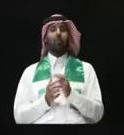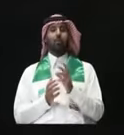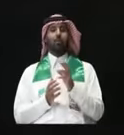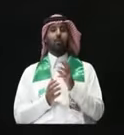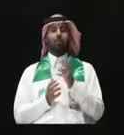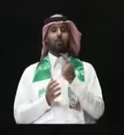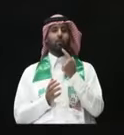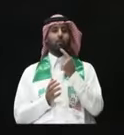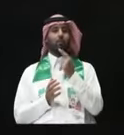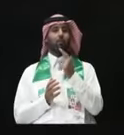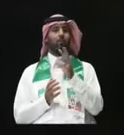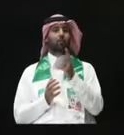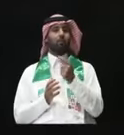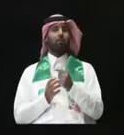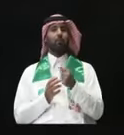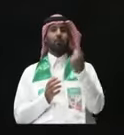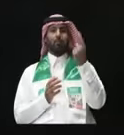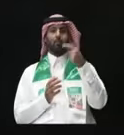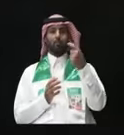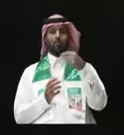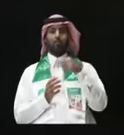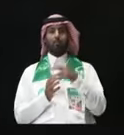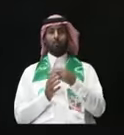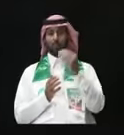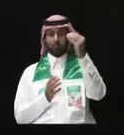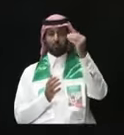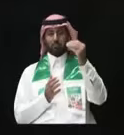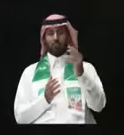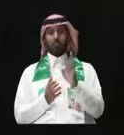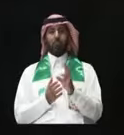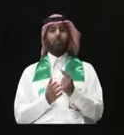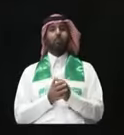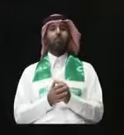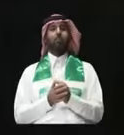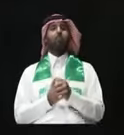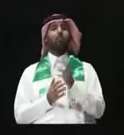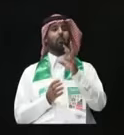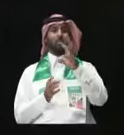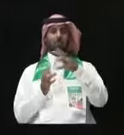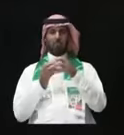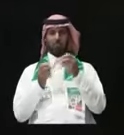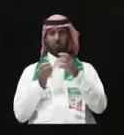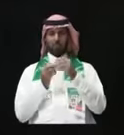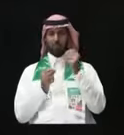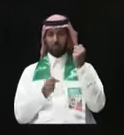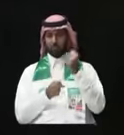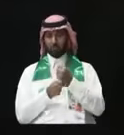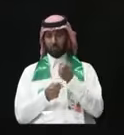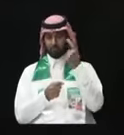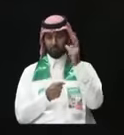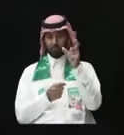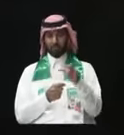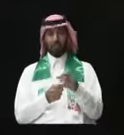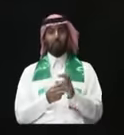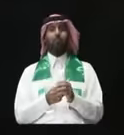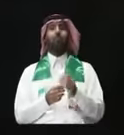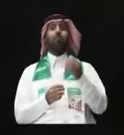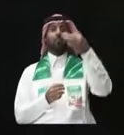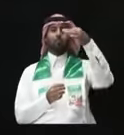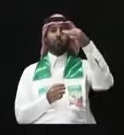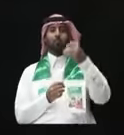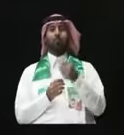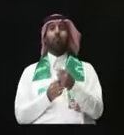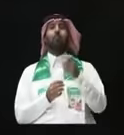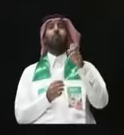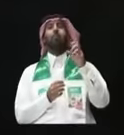be, which is the 11th part of this unit, form, meaning, and function. Page